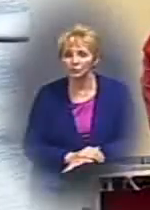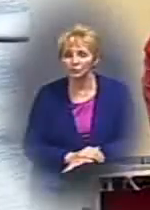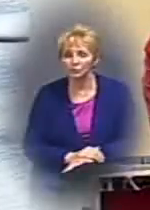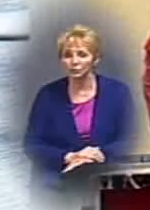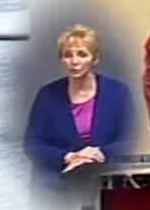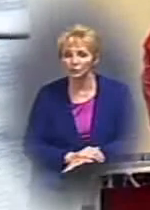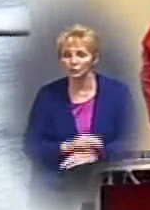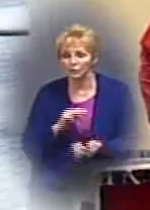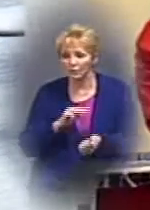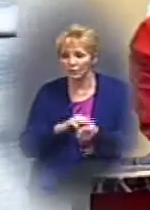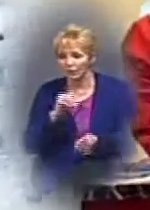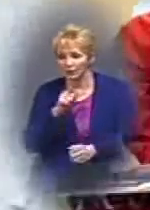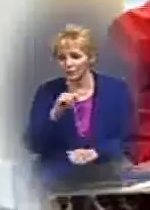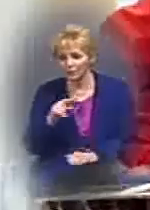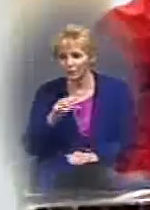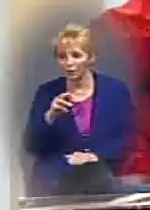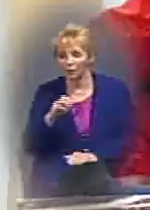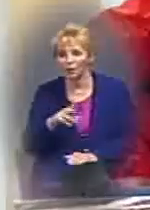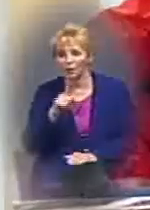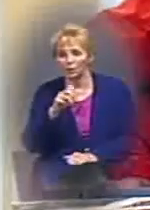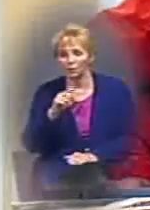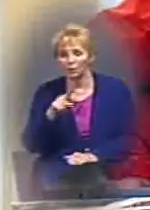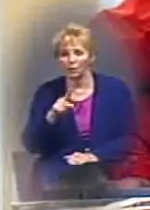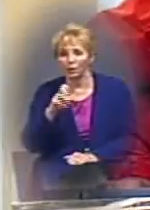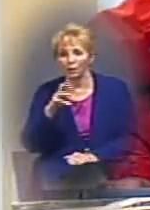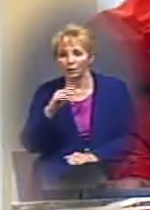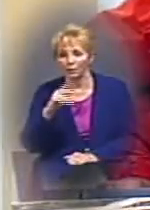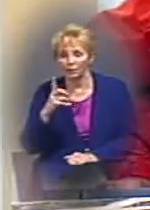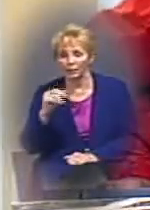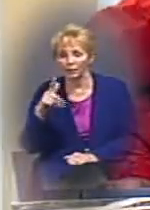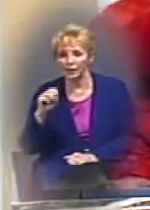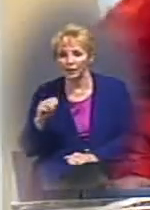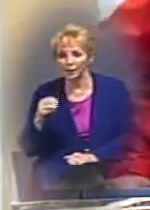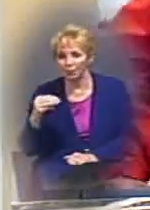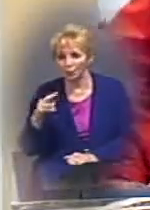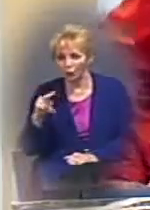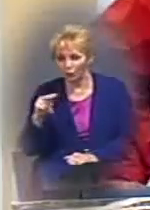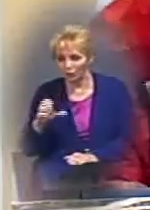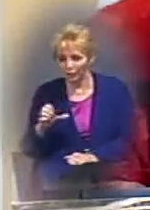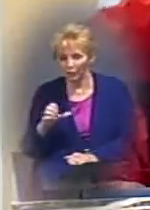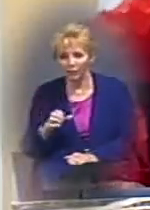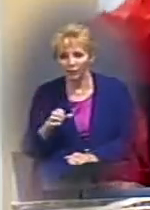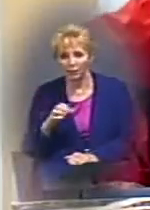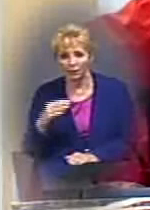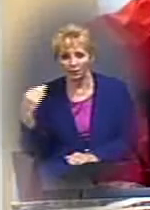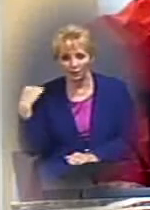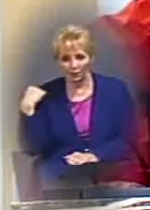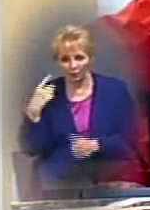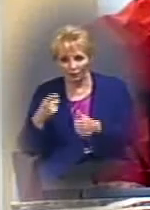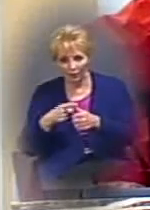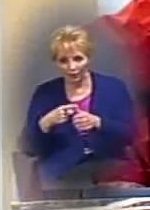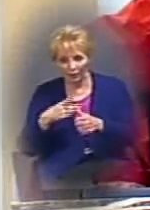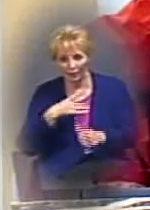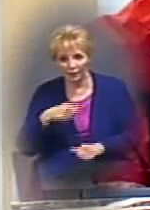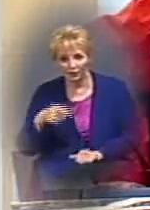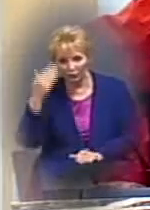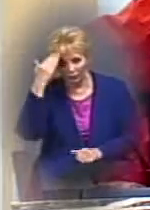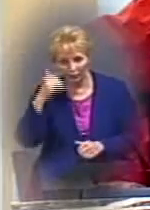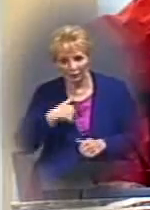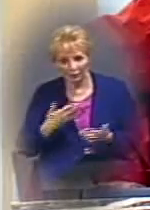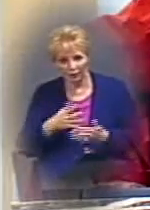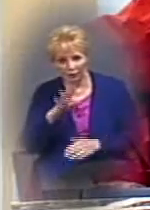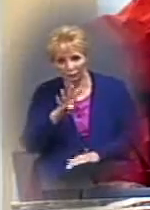Dr. Aziz Omer, 101 Irving Dale Lane, Morganton, North Carolina. Mayor, first of all, I'd like you to know that I've been